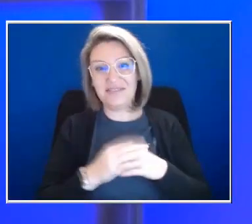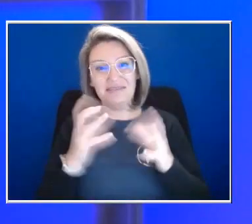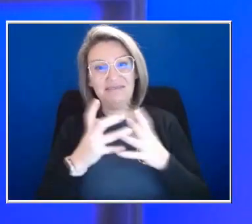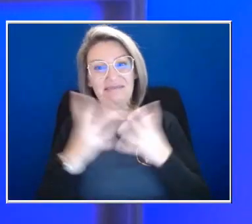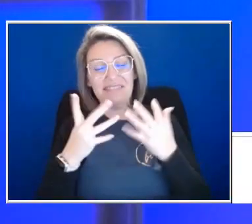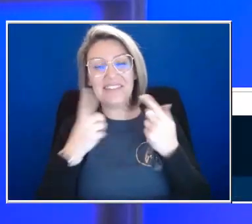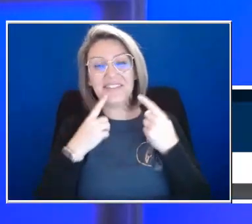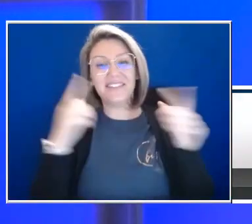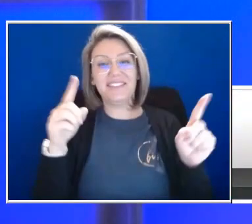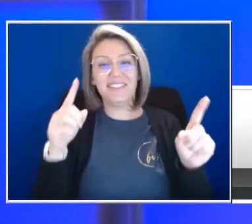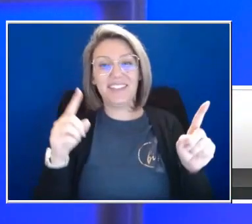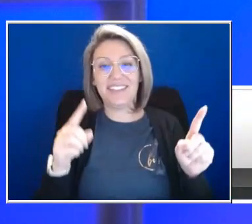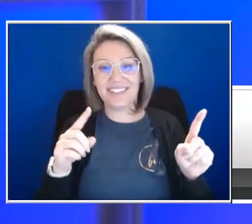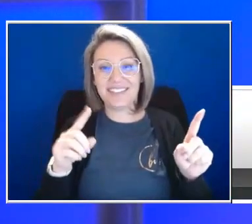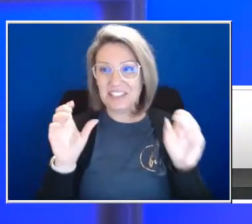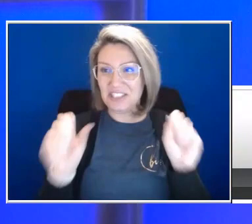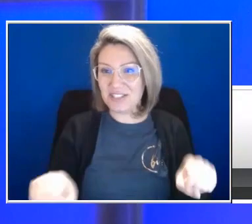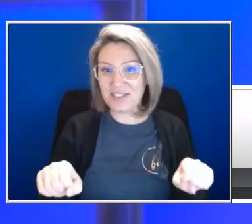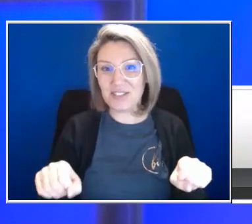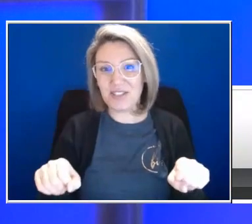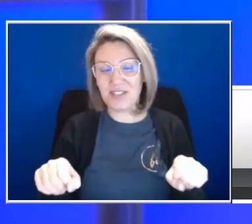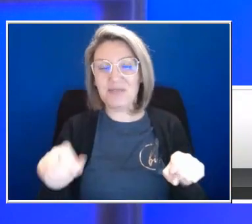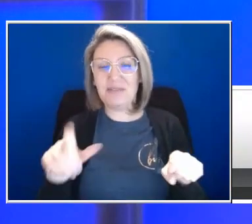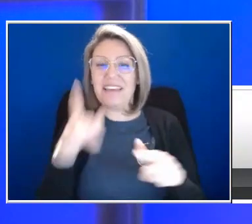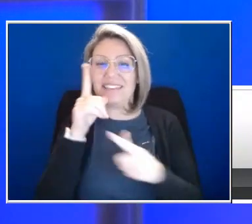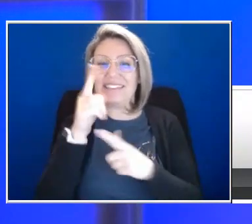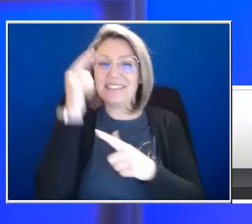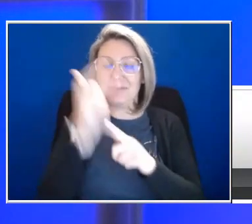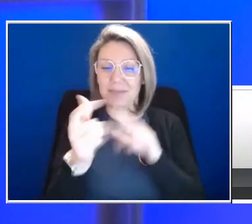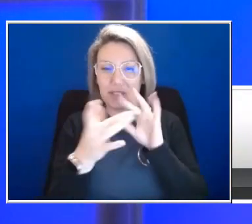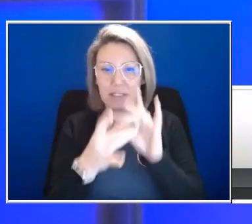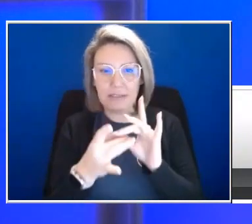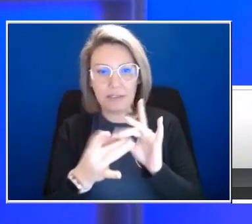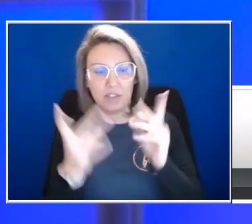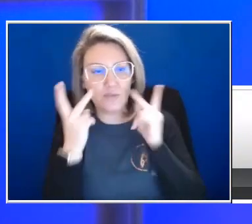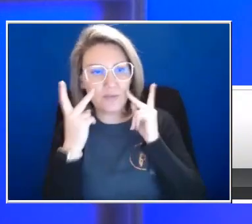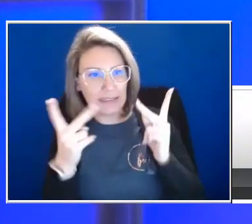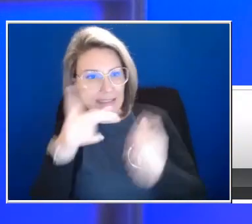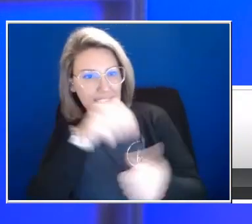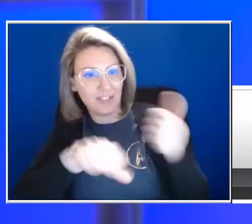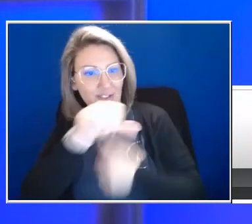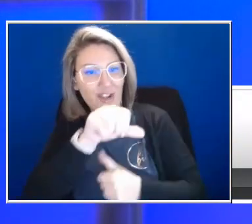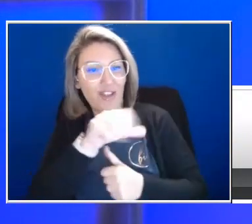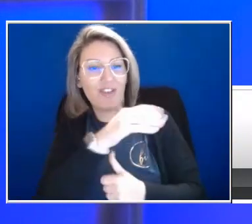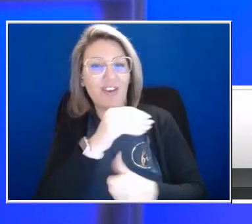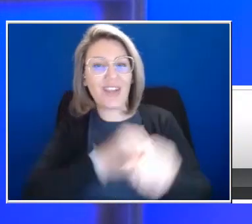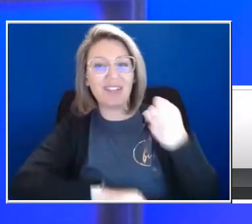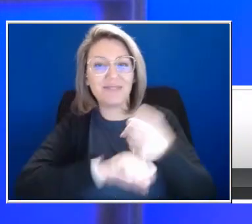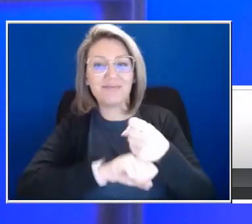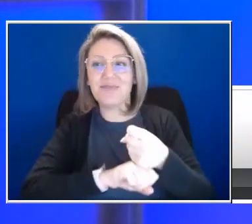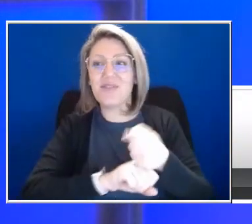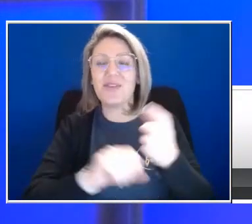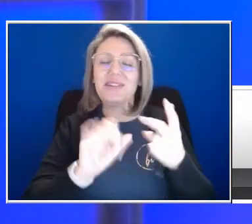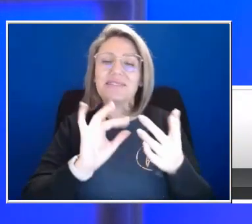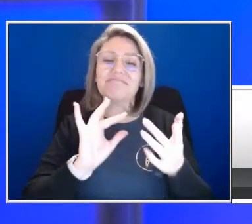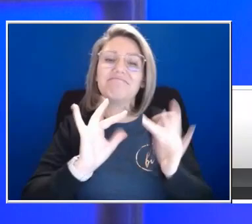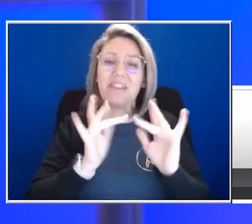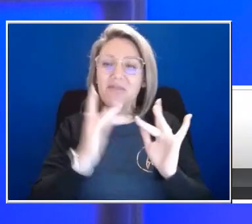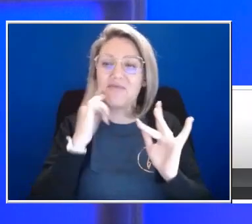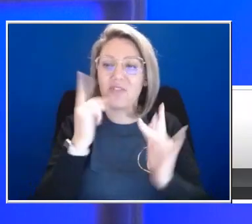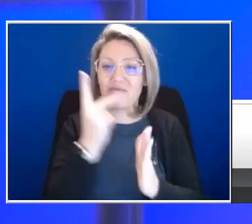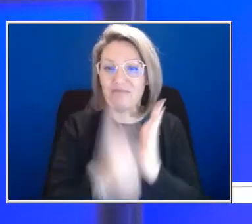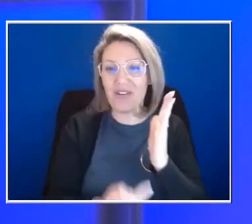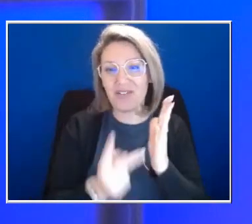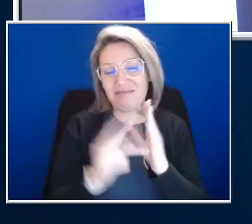could be the fact that they have that sibling connection. They both have seen that. They both can be a support network for each other. And I think that's obviously